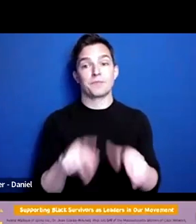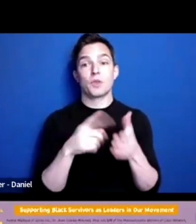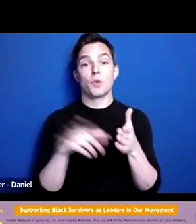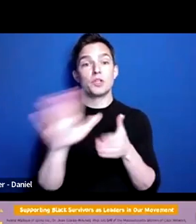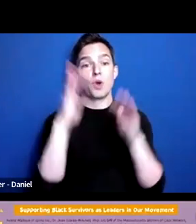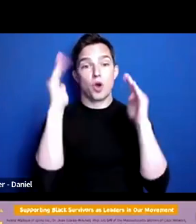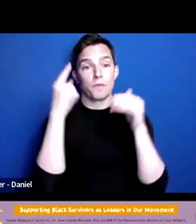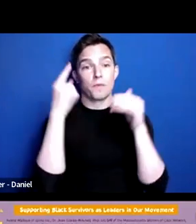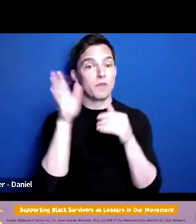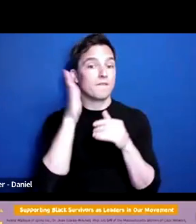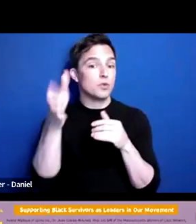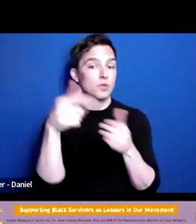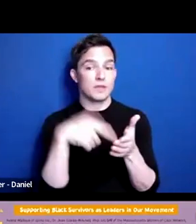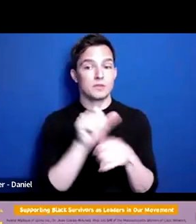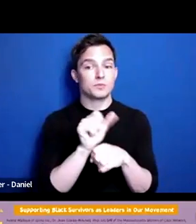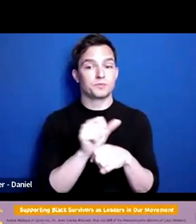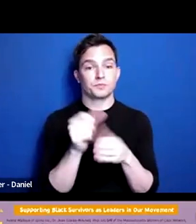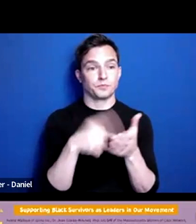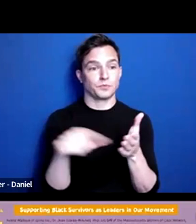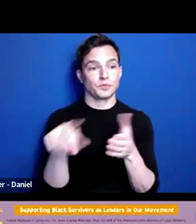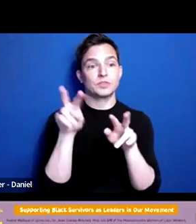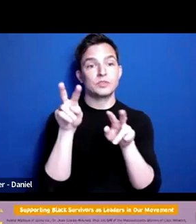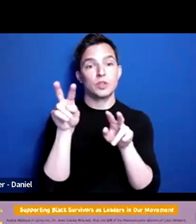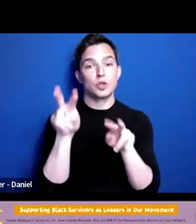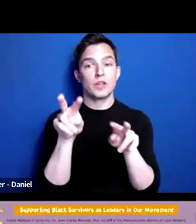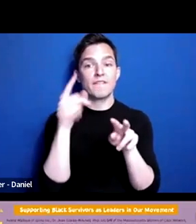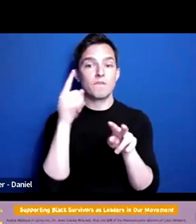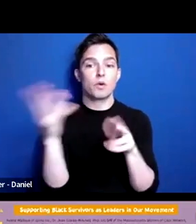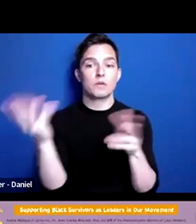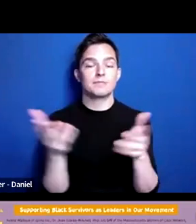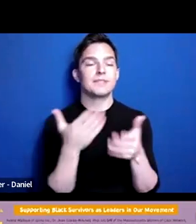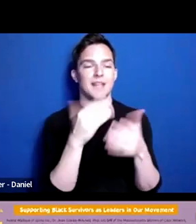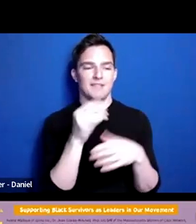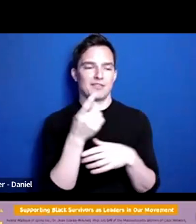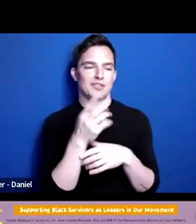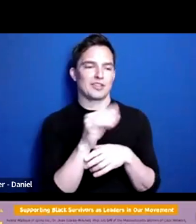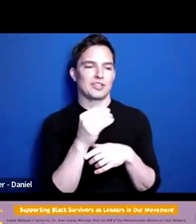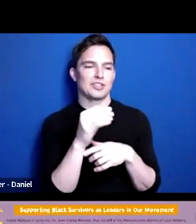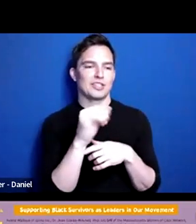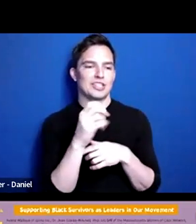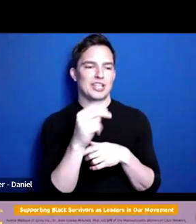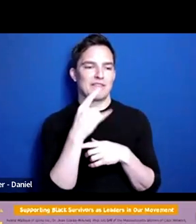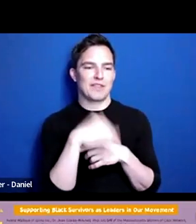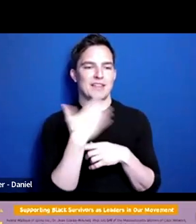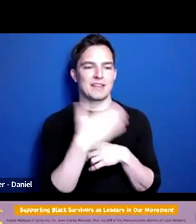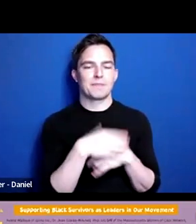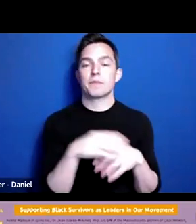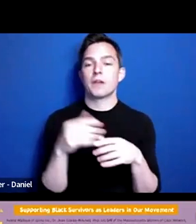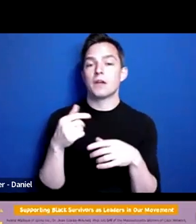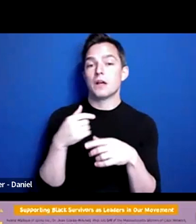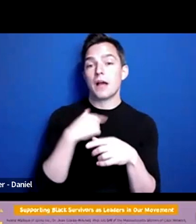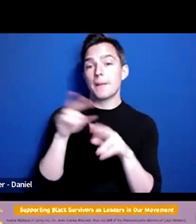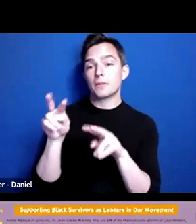the future of the work? What are you looking for? And thank you, Dr. Jean, for starting us out. I'm looking forward to